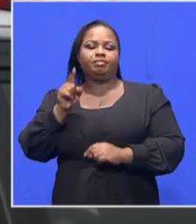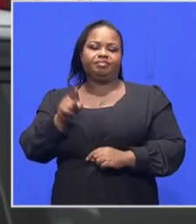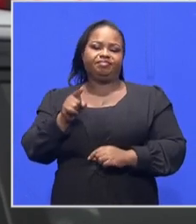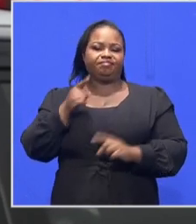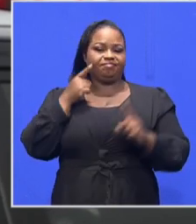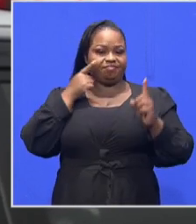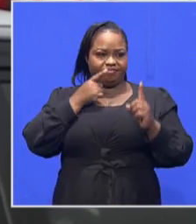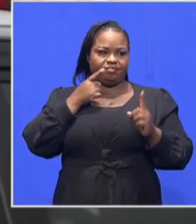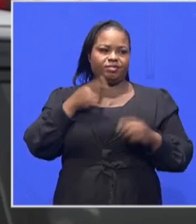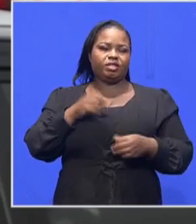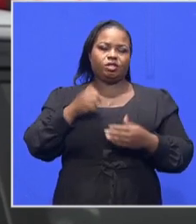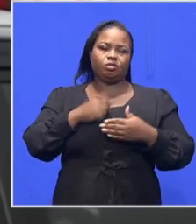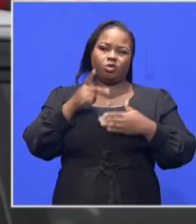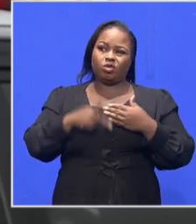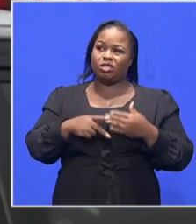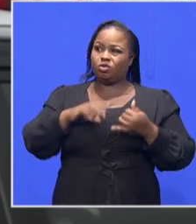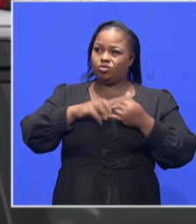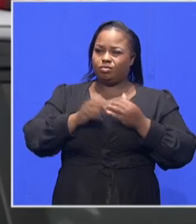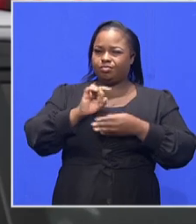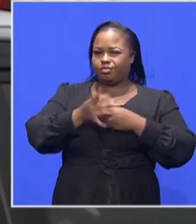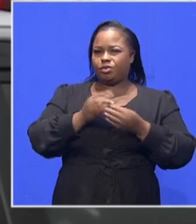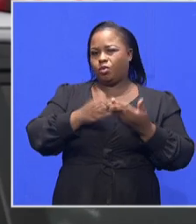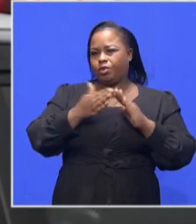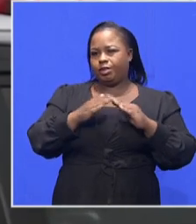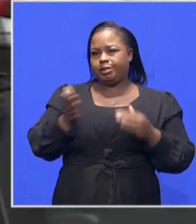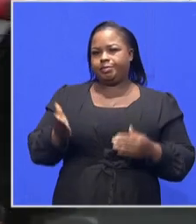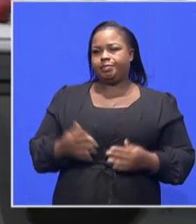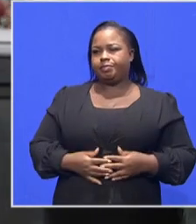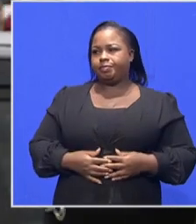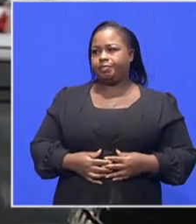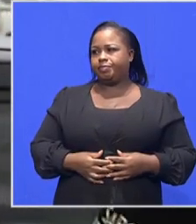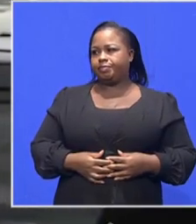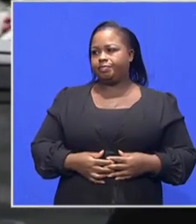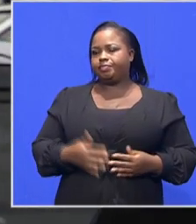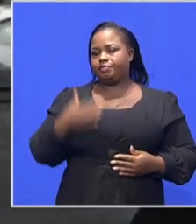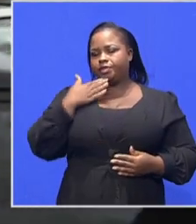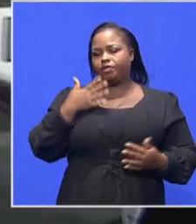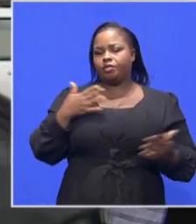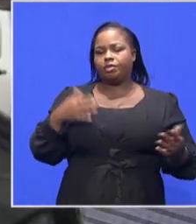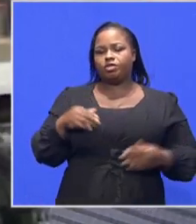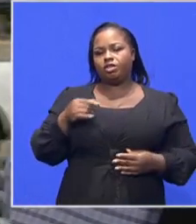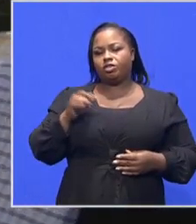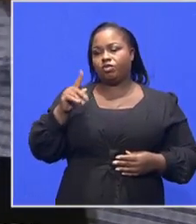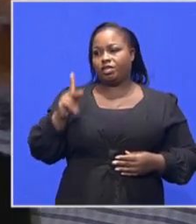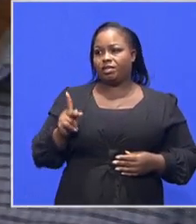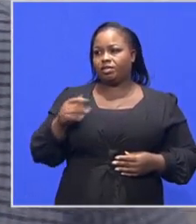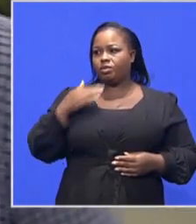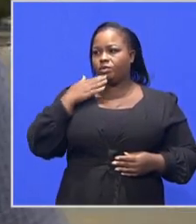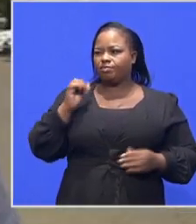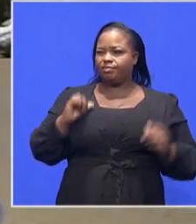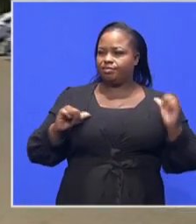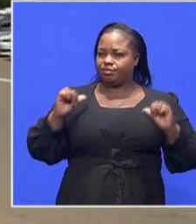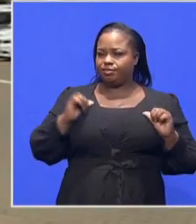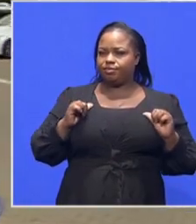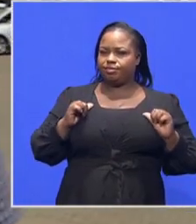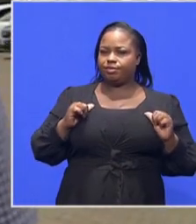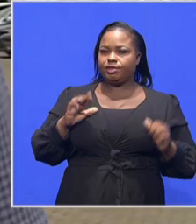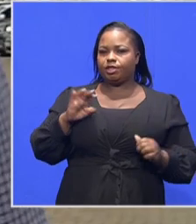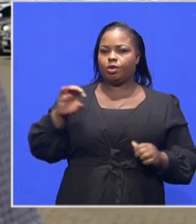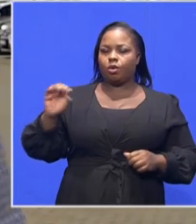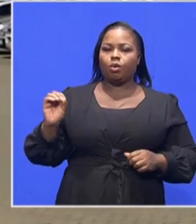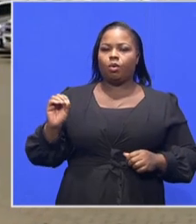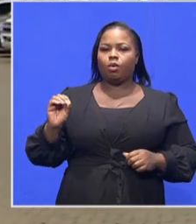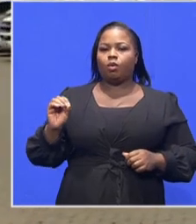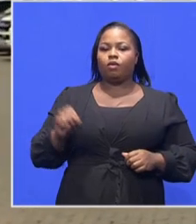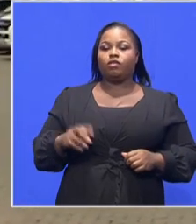project. And that is based on extensive community consultation. Thank you very much. Hendrik Lowe is, of course, the acting CEO